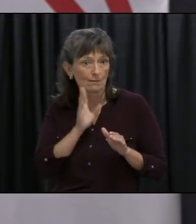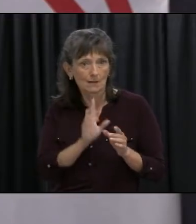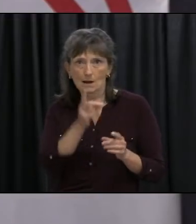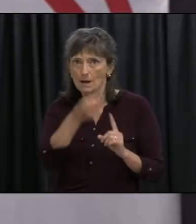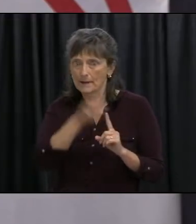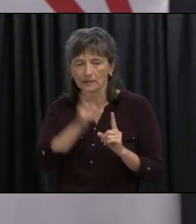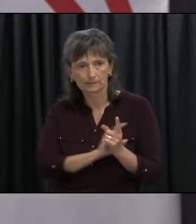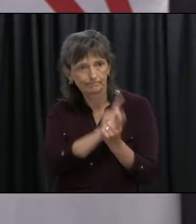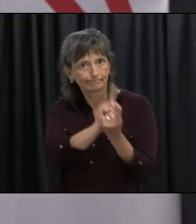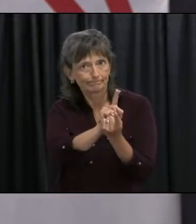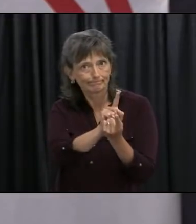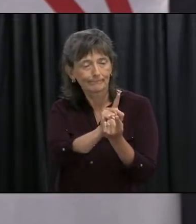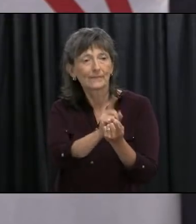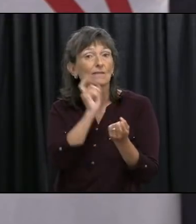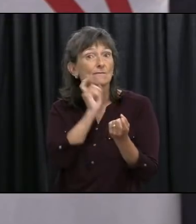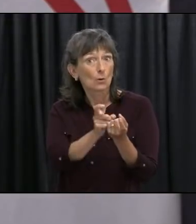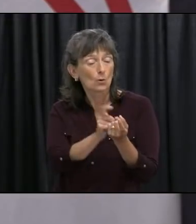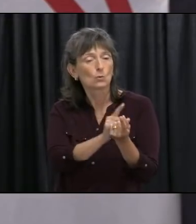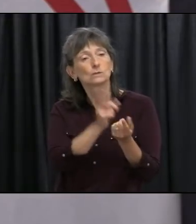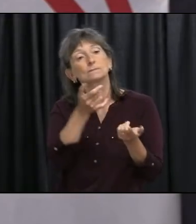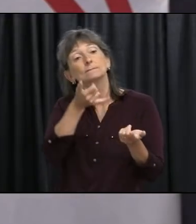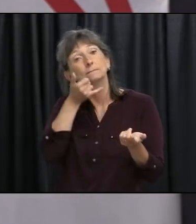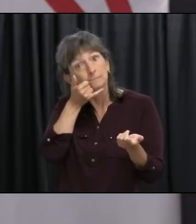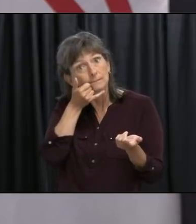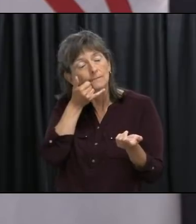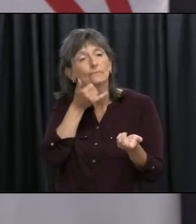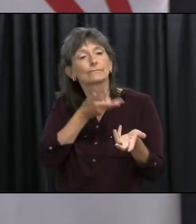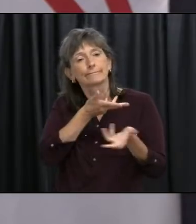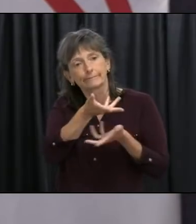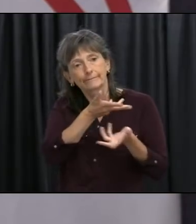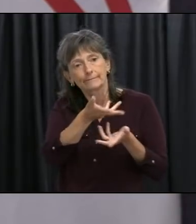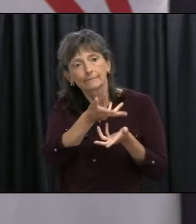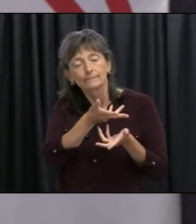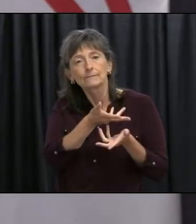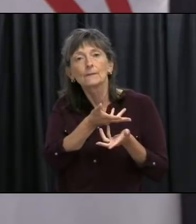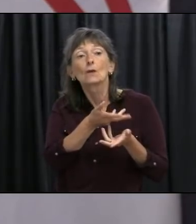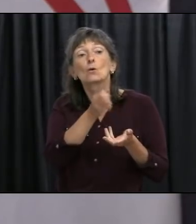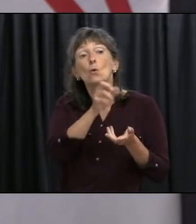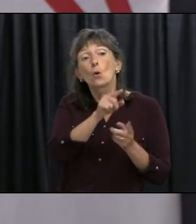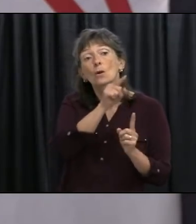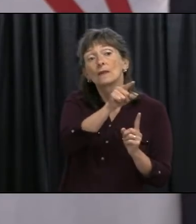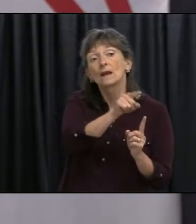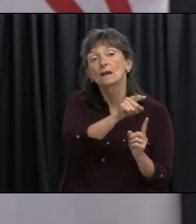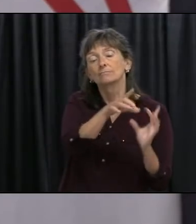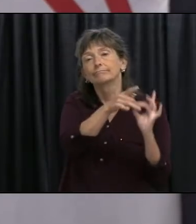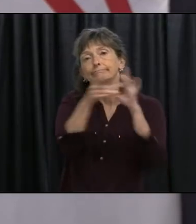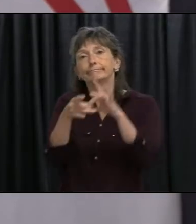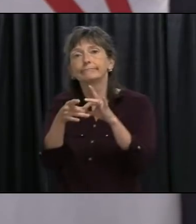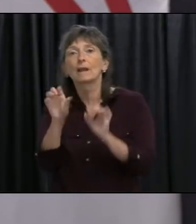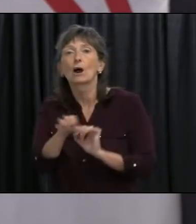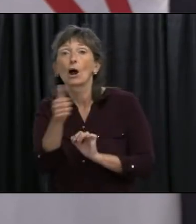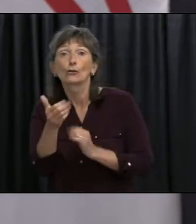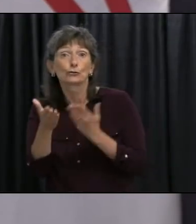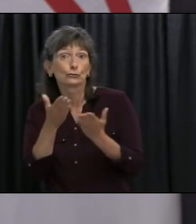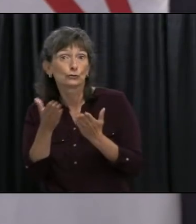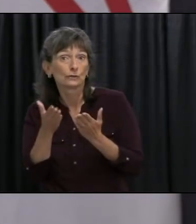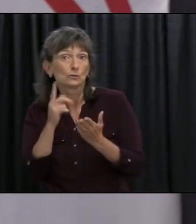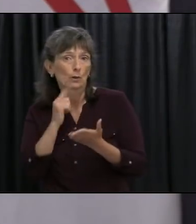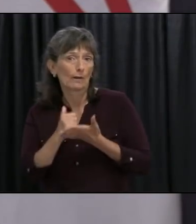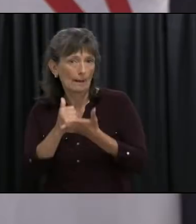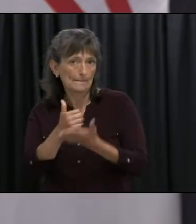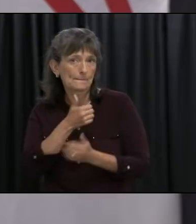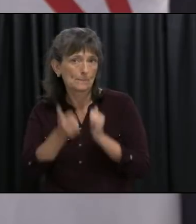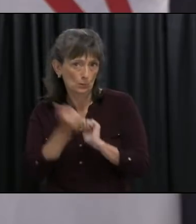immediately speak with a trained professional who will assist you directly or connect you with the appropriate service or the